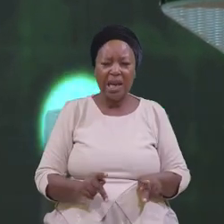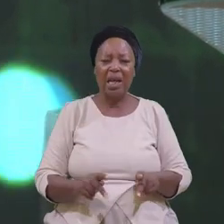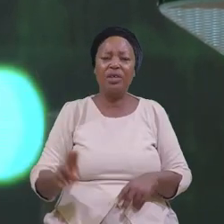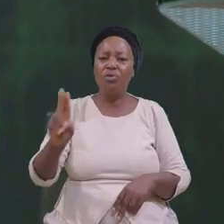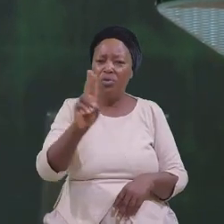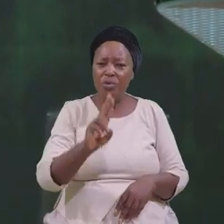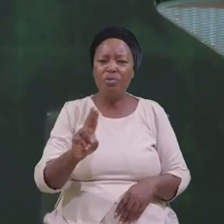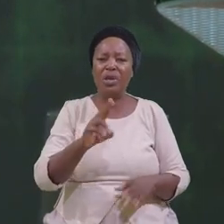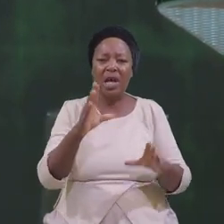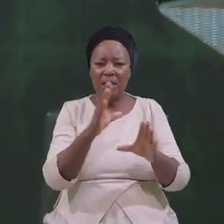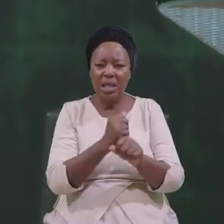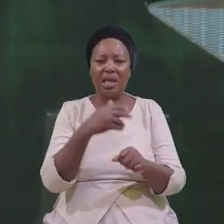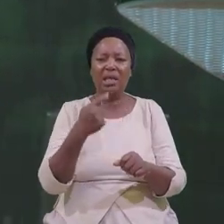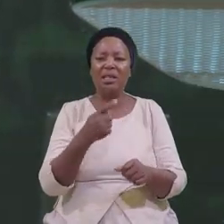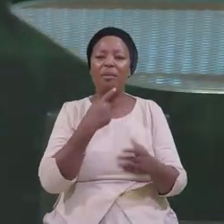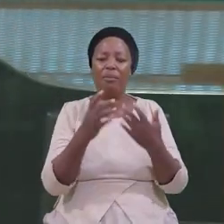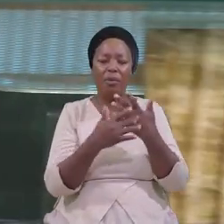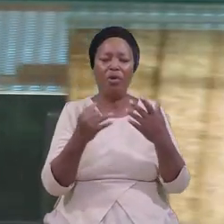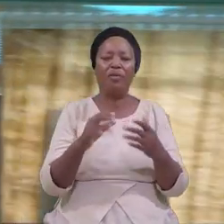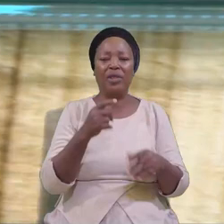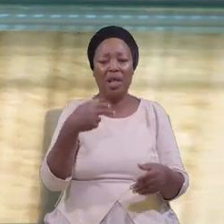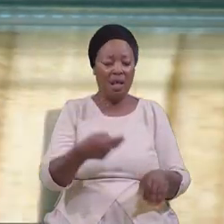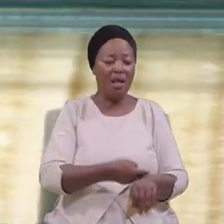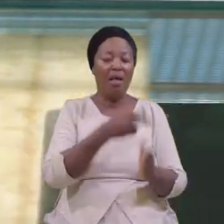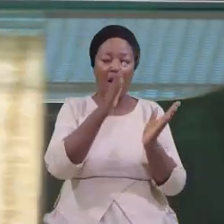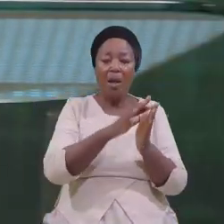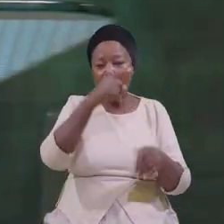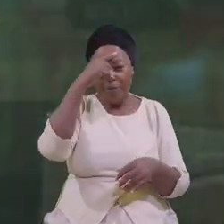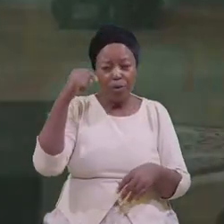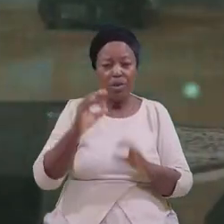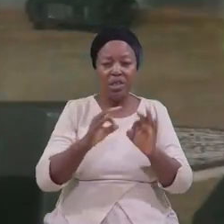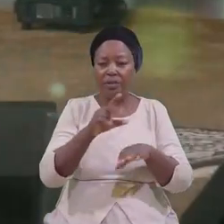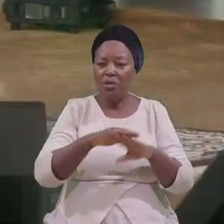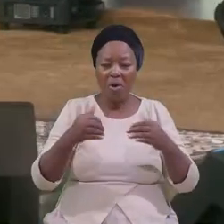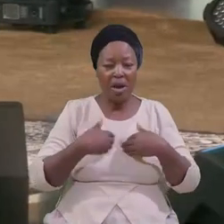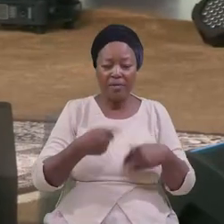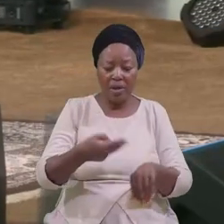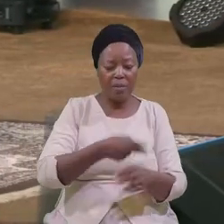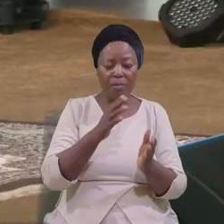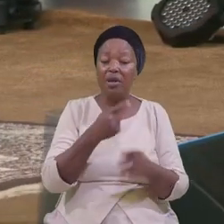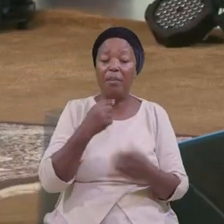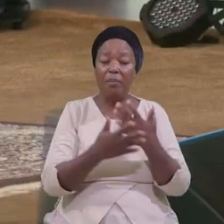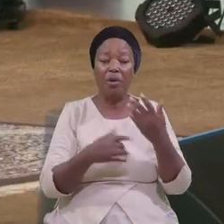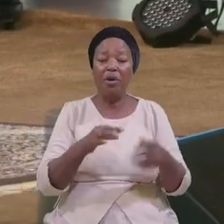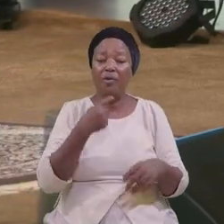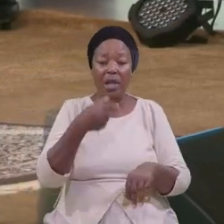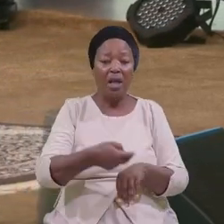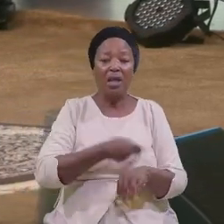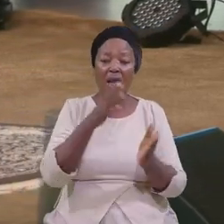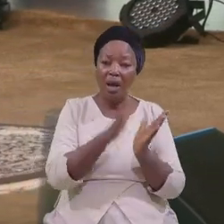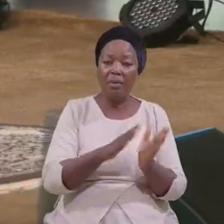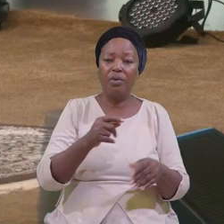the blood of the Lamb. Because if you don't have the blood of the Lamb, whatever you say you are